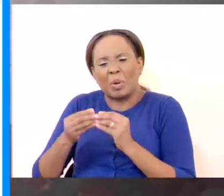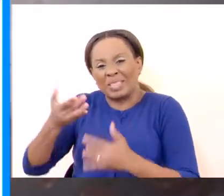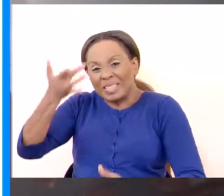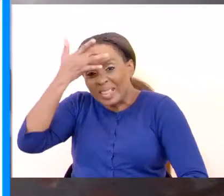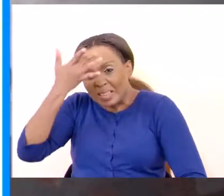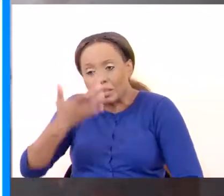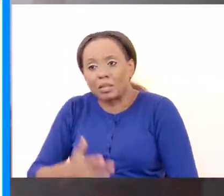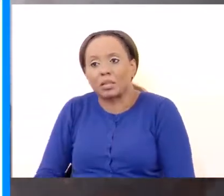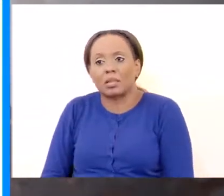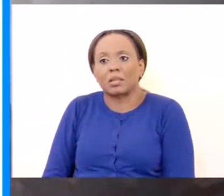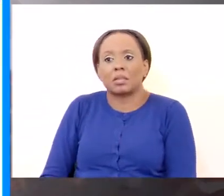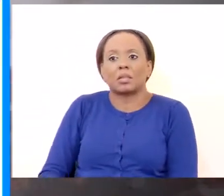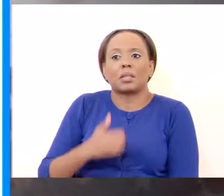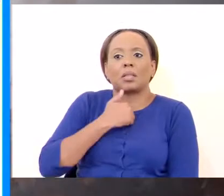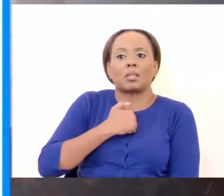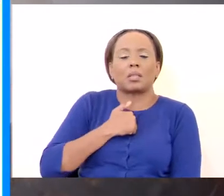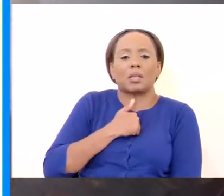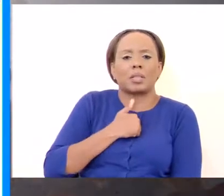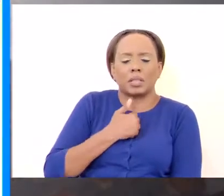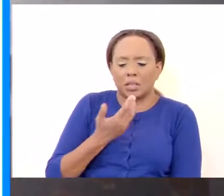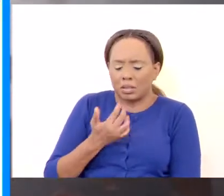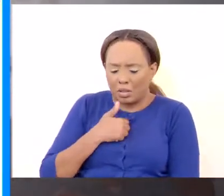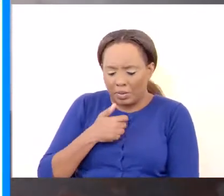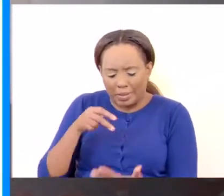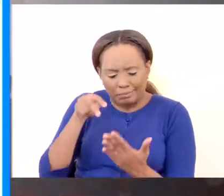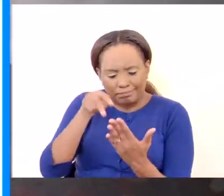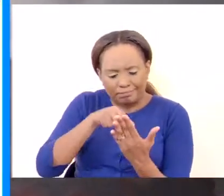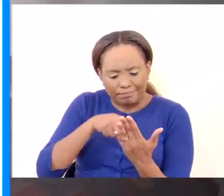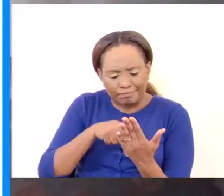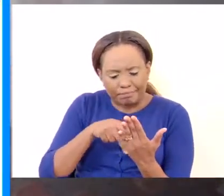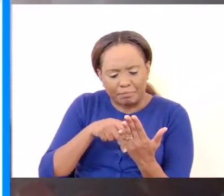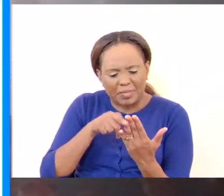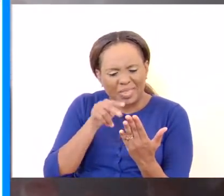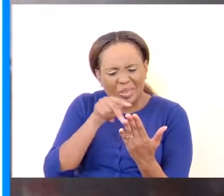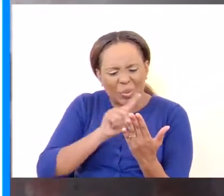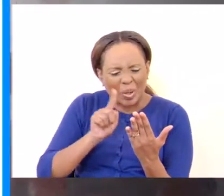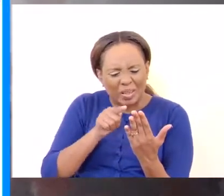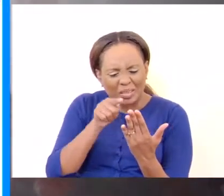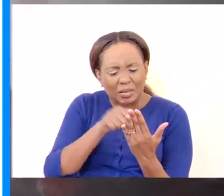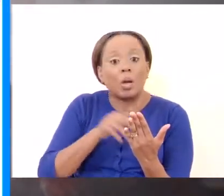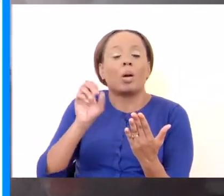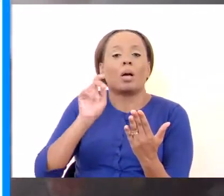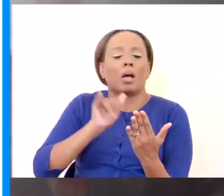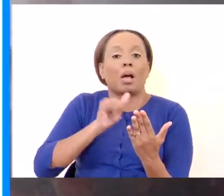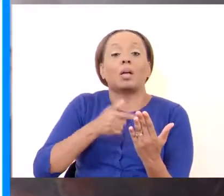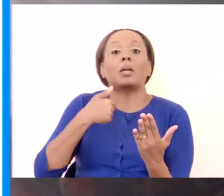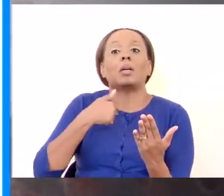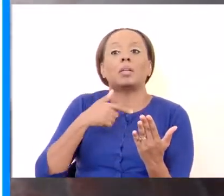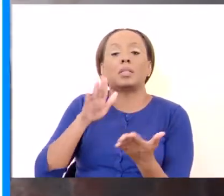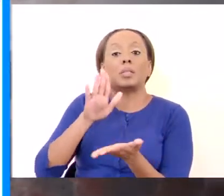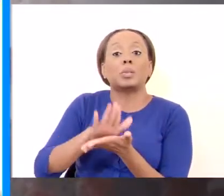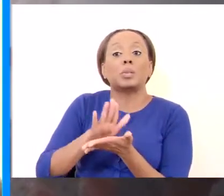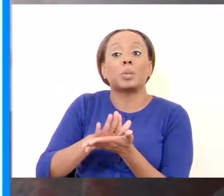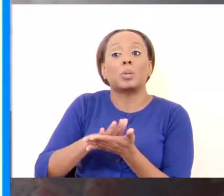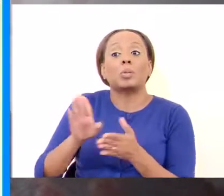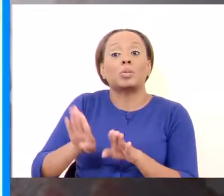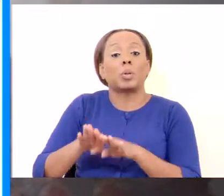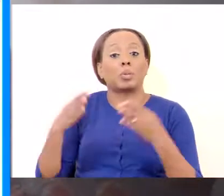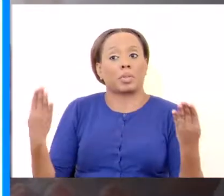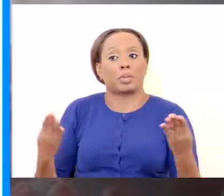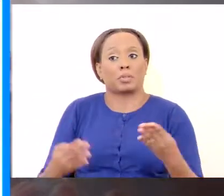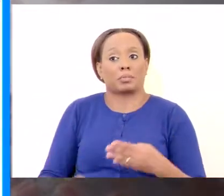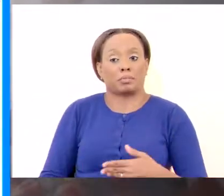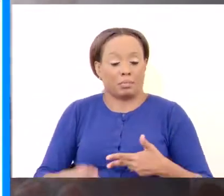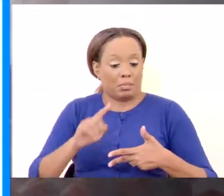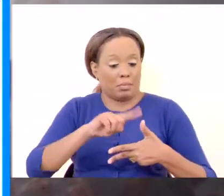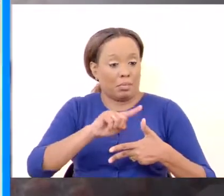of, I'm sorry, I just lost my train of thought. Oh, yes. In terms of schools reopening,